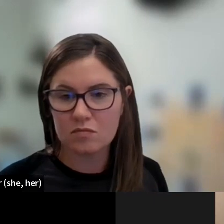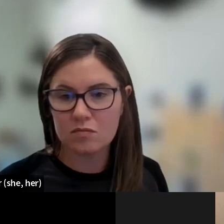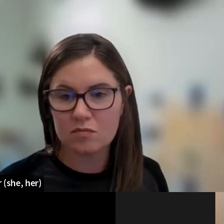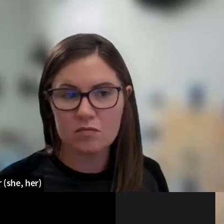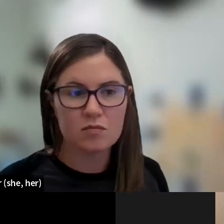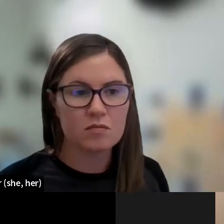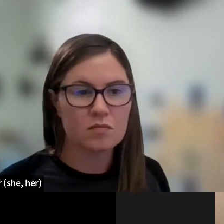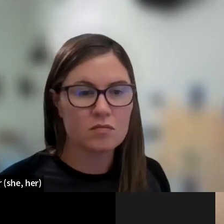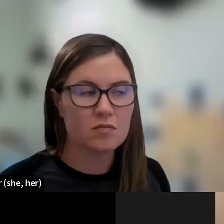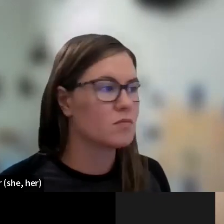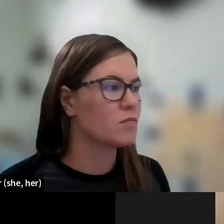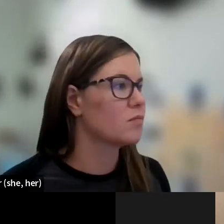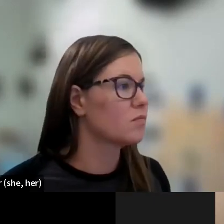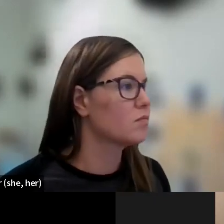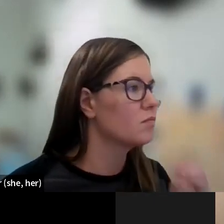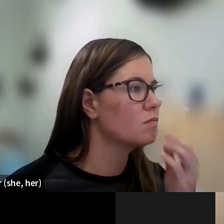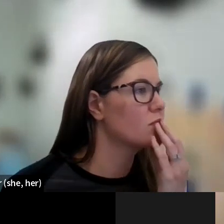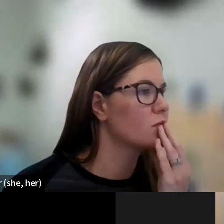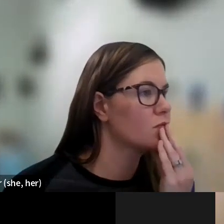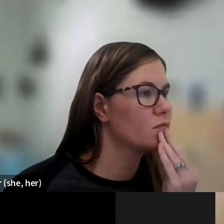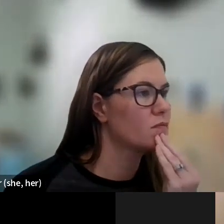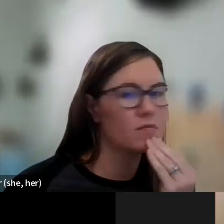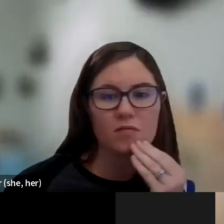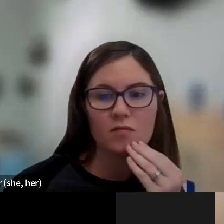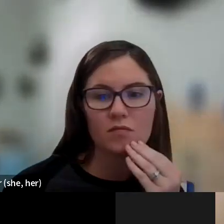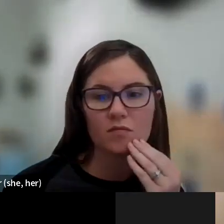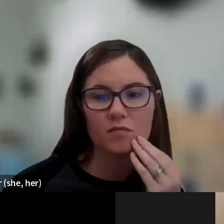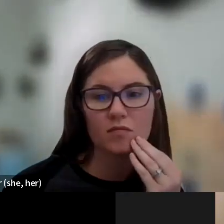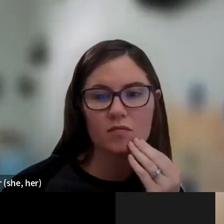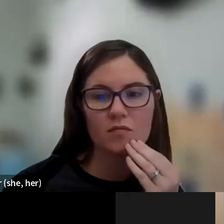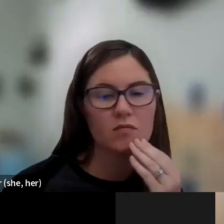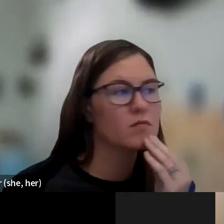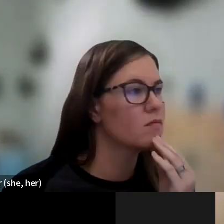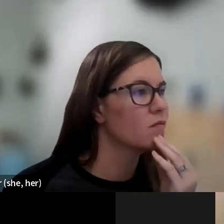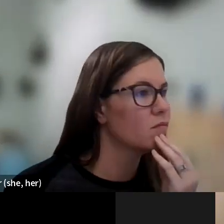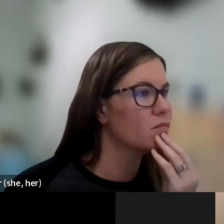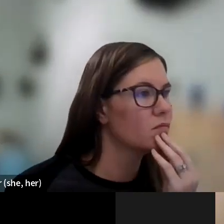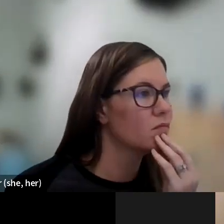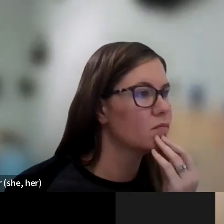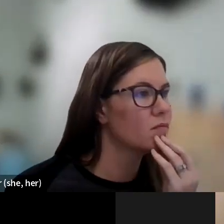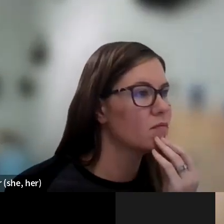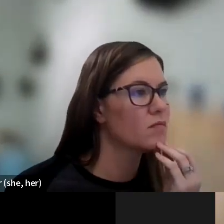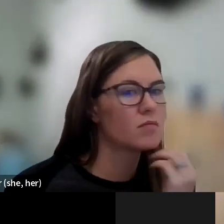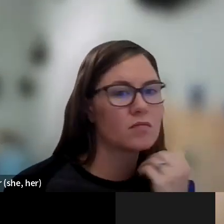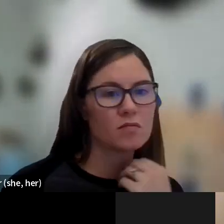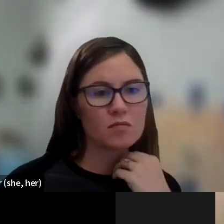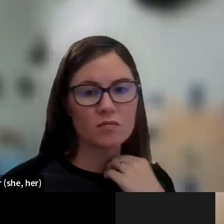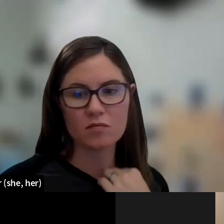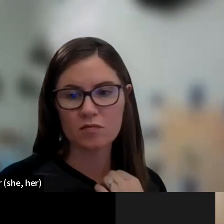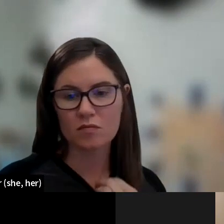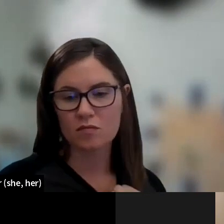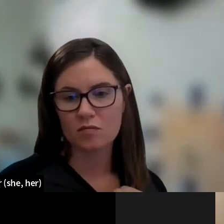that, that there were others. So then they started offering workshops, for students or for people with